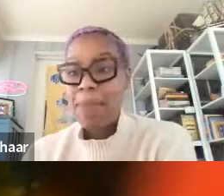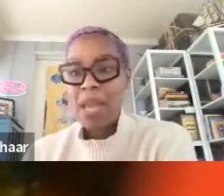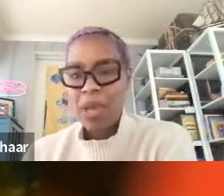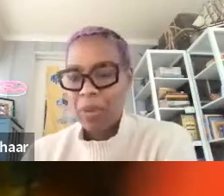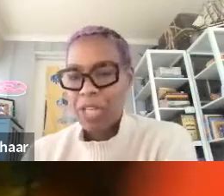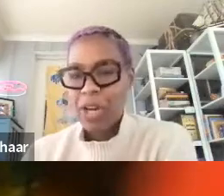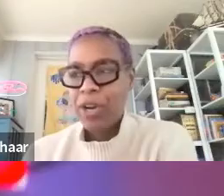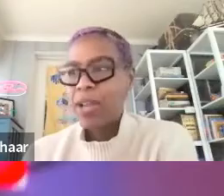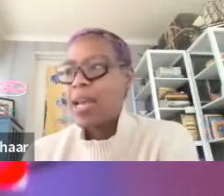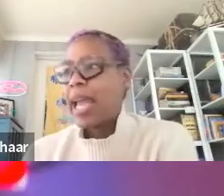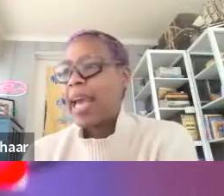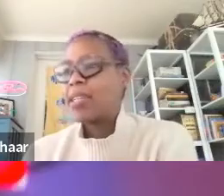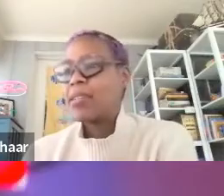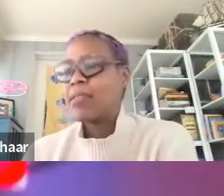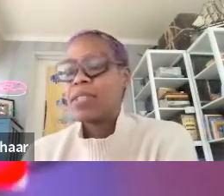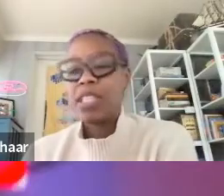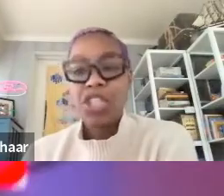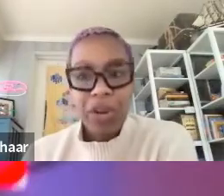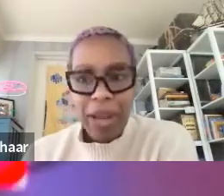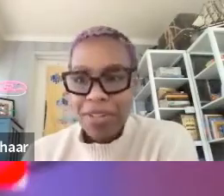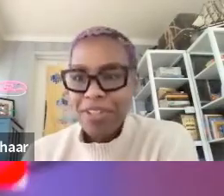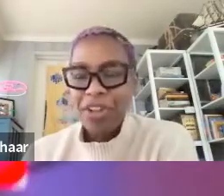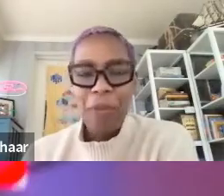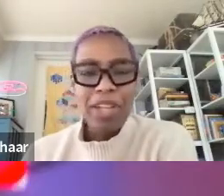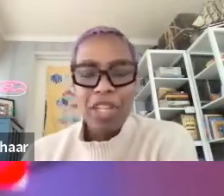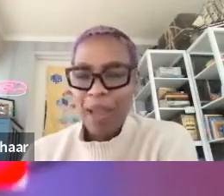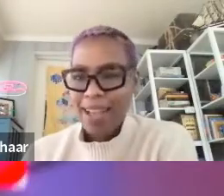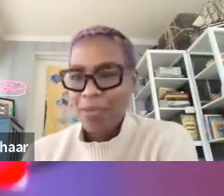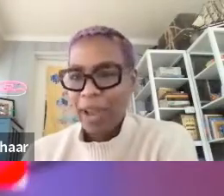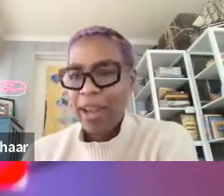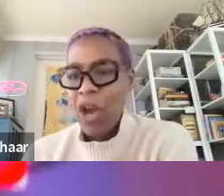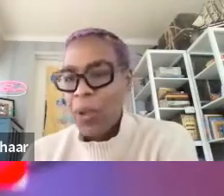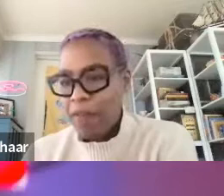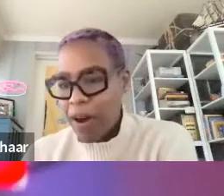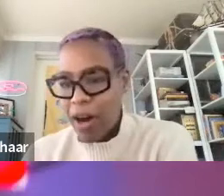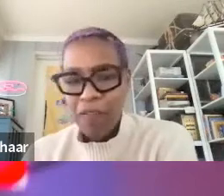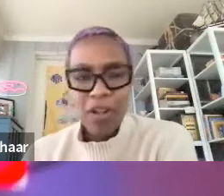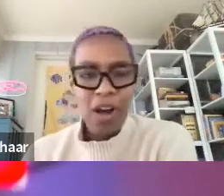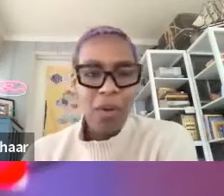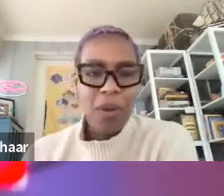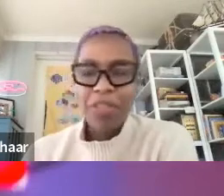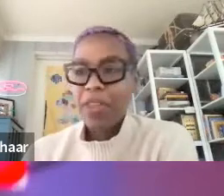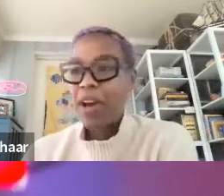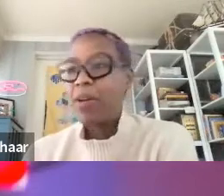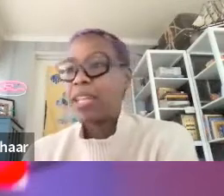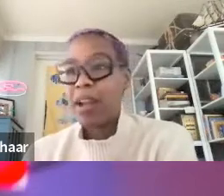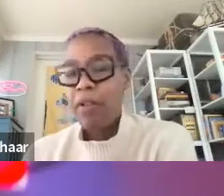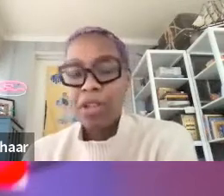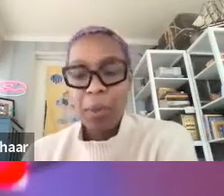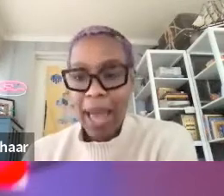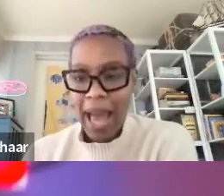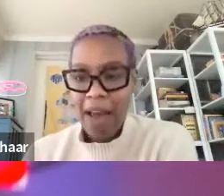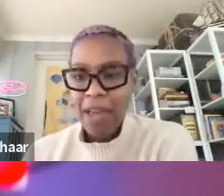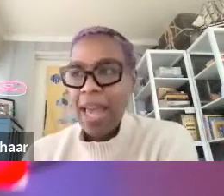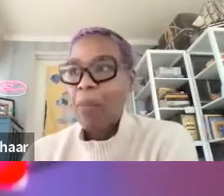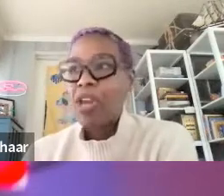that maybe we can return. And generations and generations pass, right? We evolve along with the technology